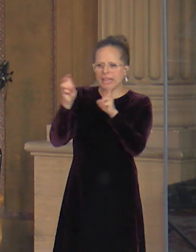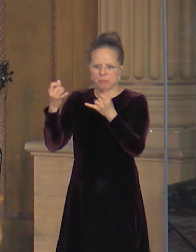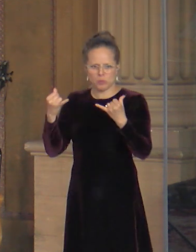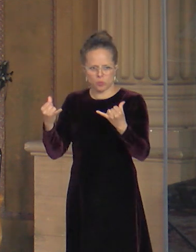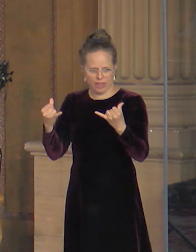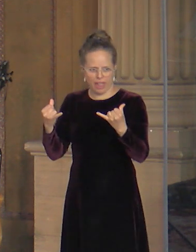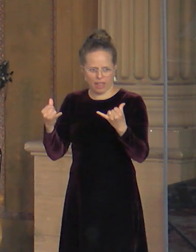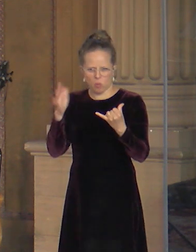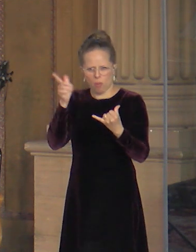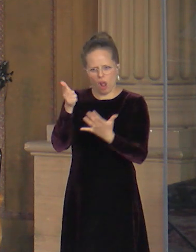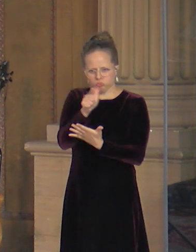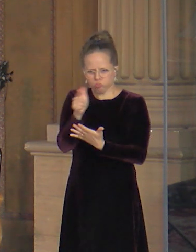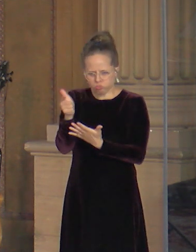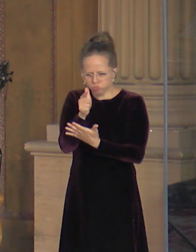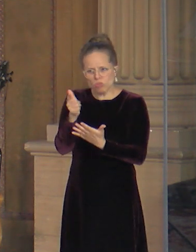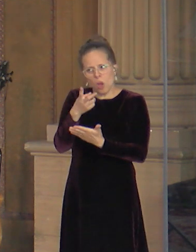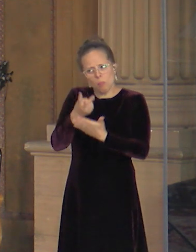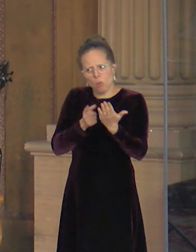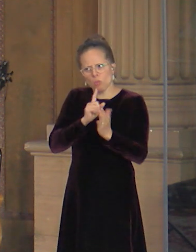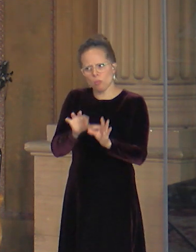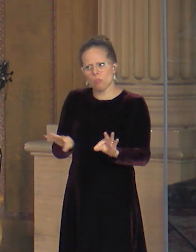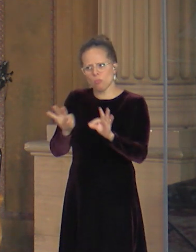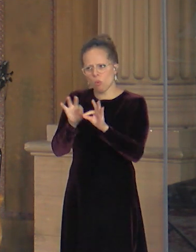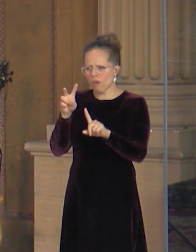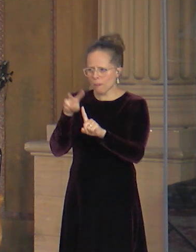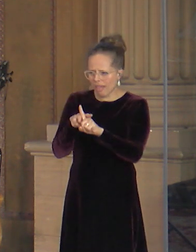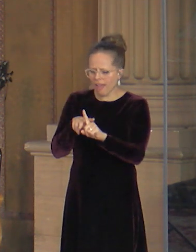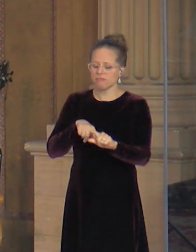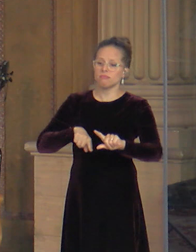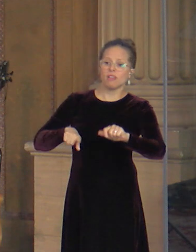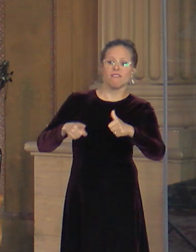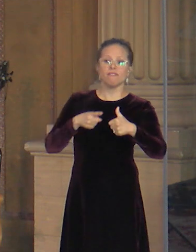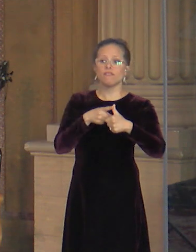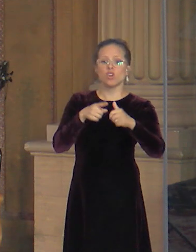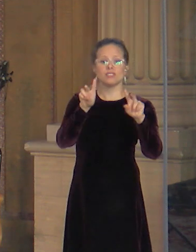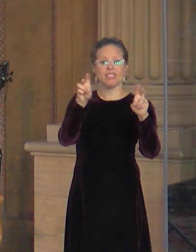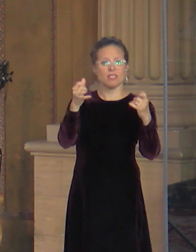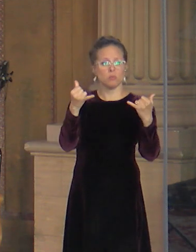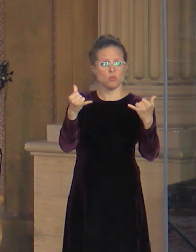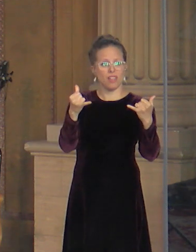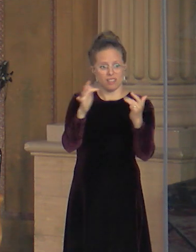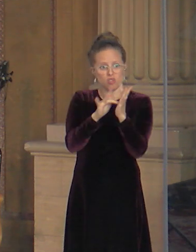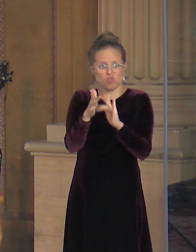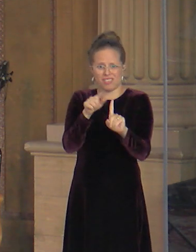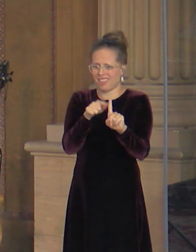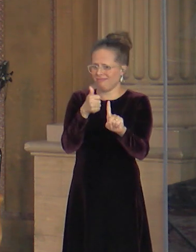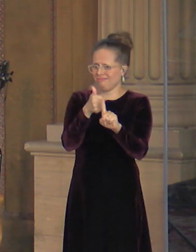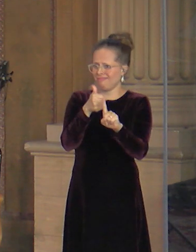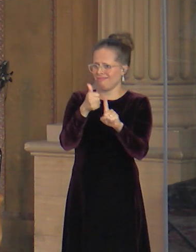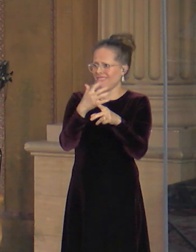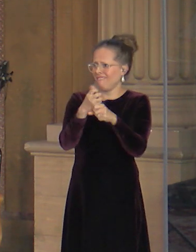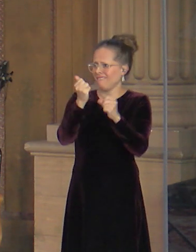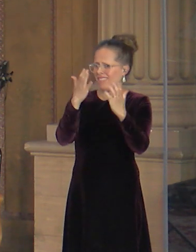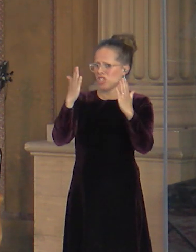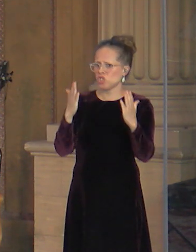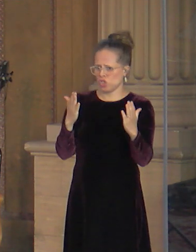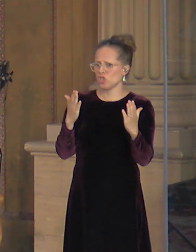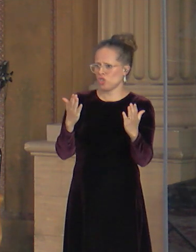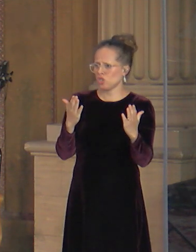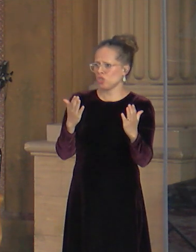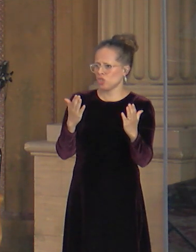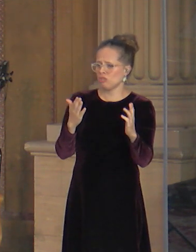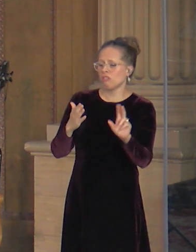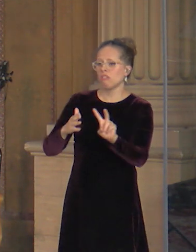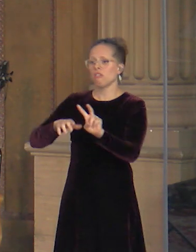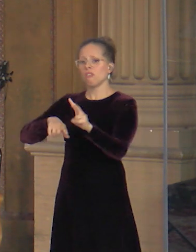and both of them are really important as we look here one is that Jesus is the victor over temptation and then